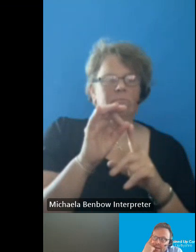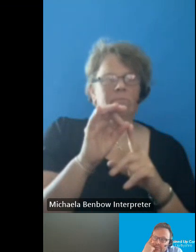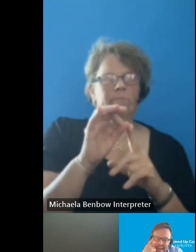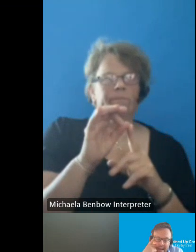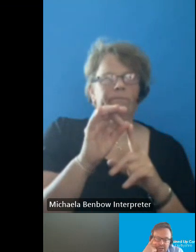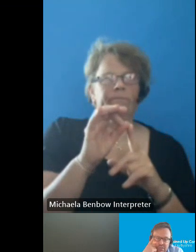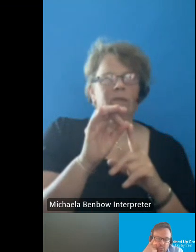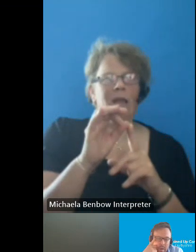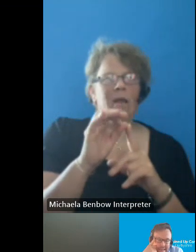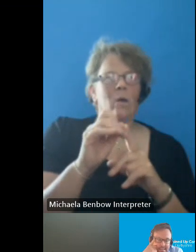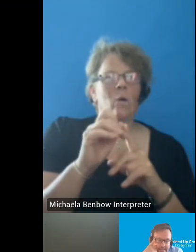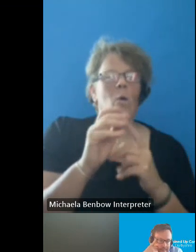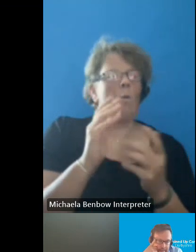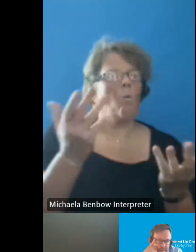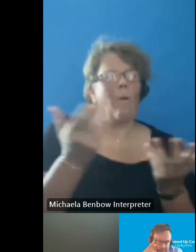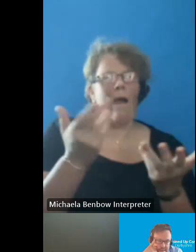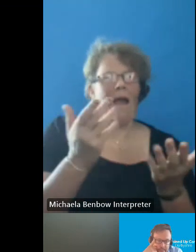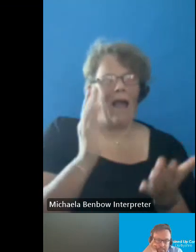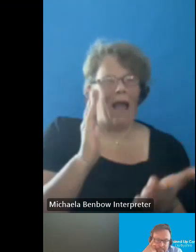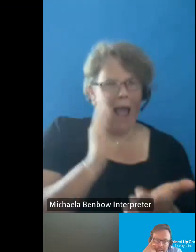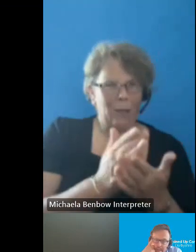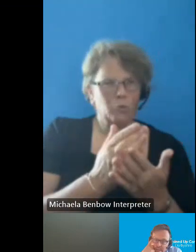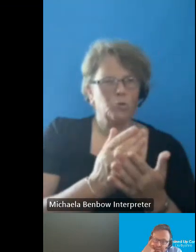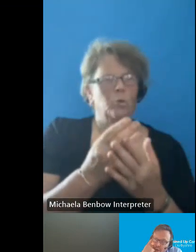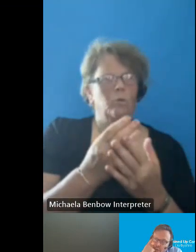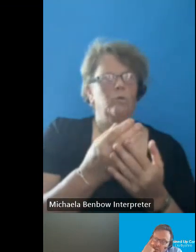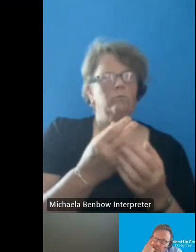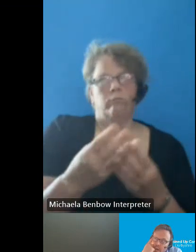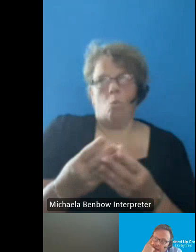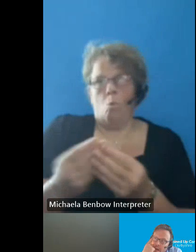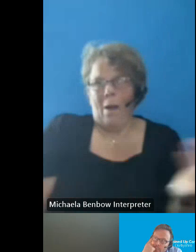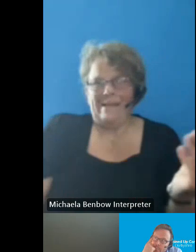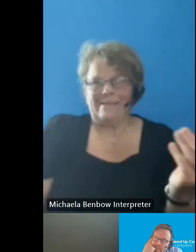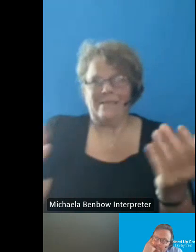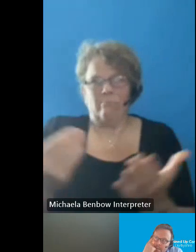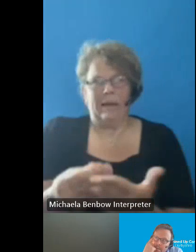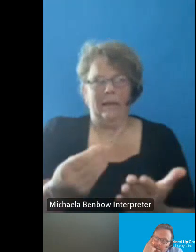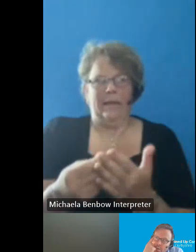about where there is actual waste in the system. So,